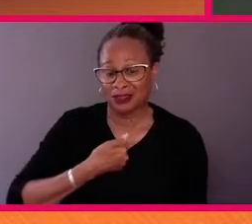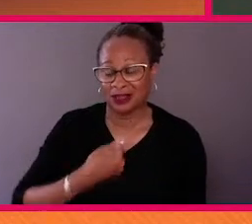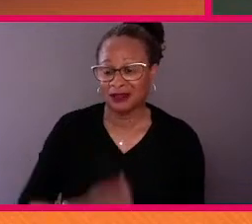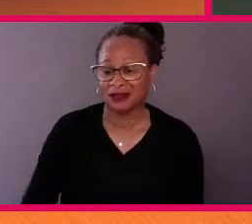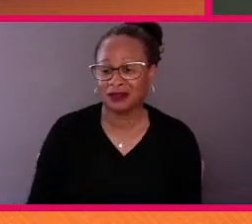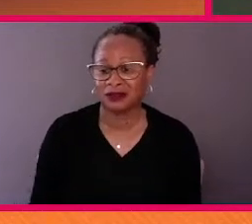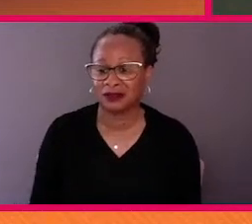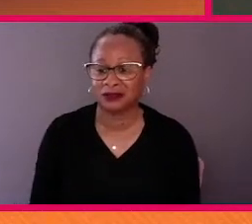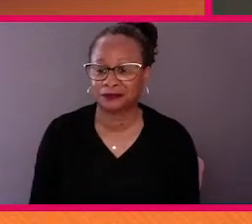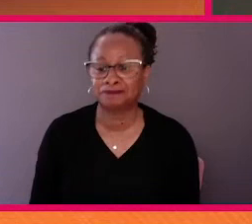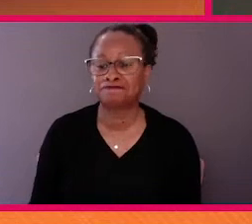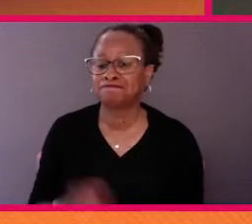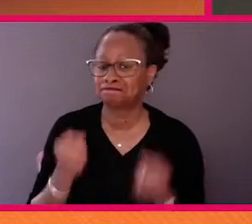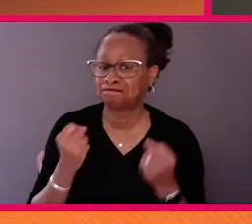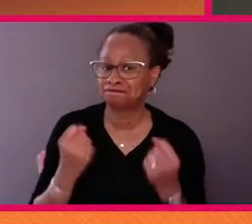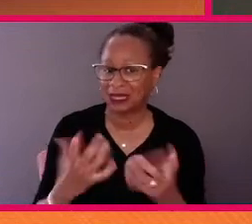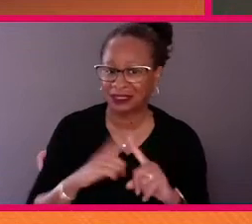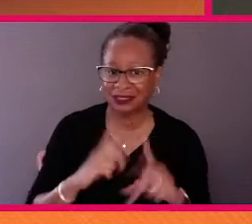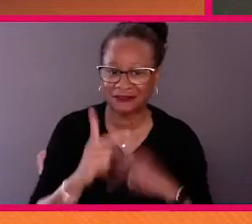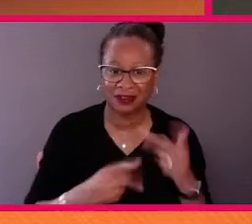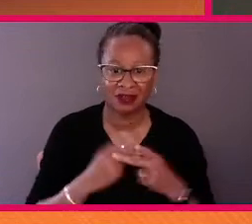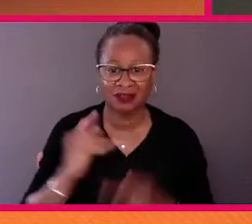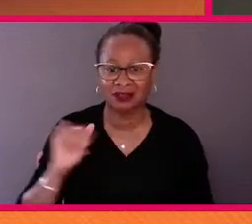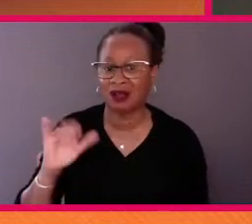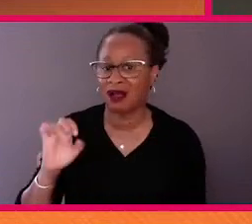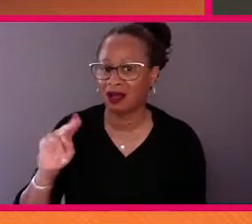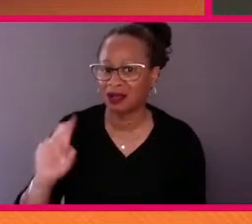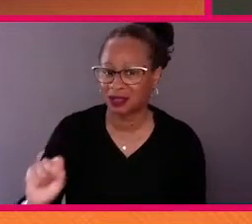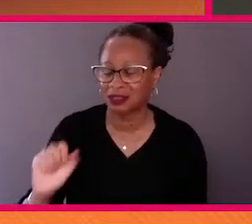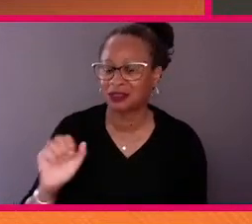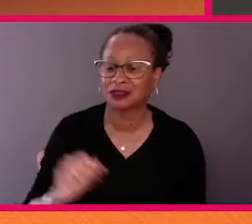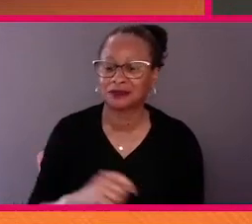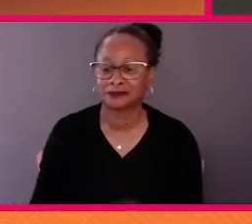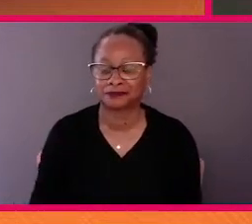there are a lot of different kind of icons that